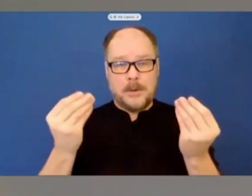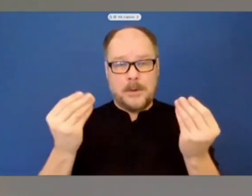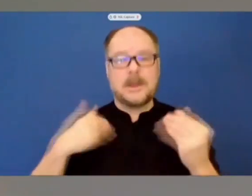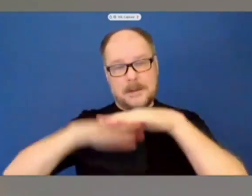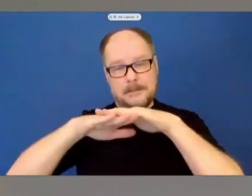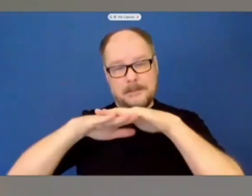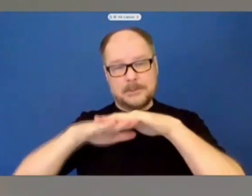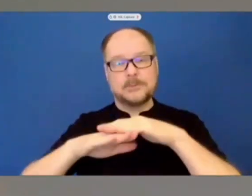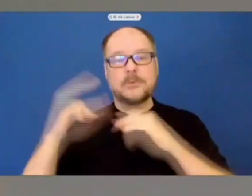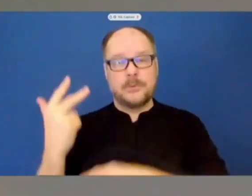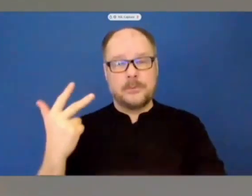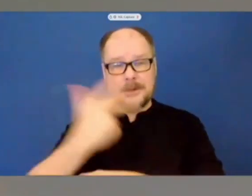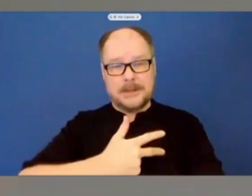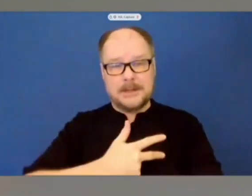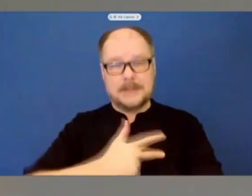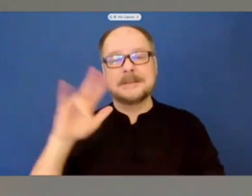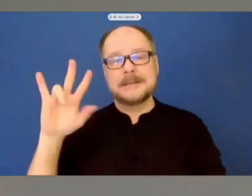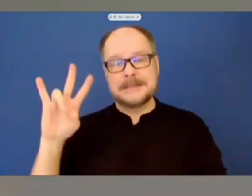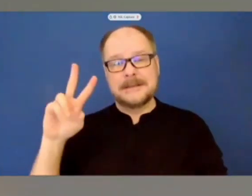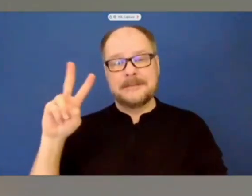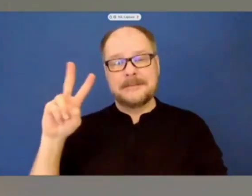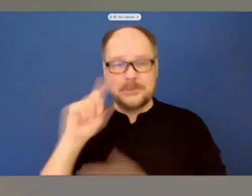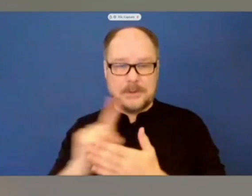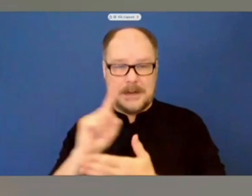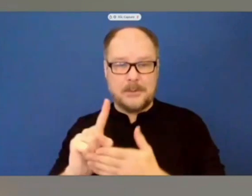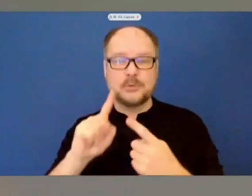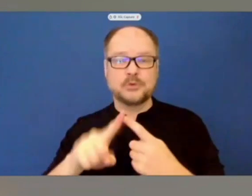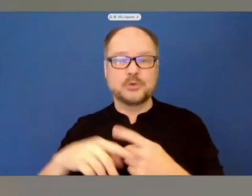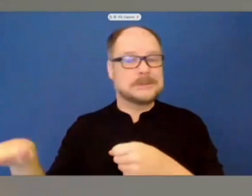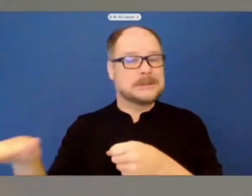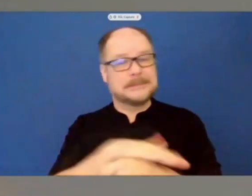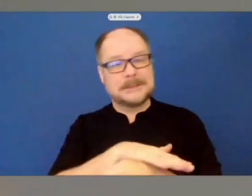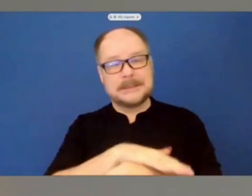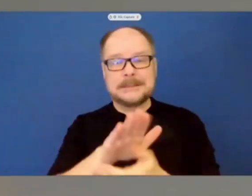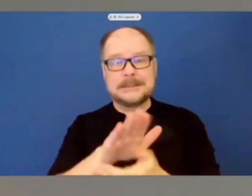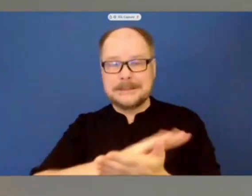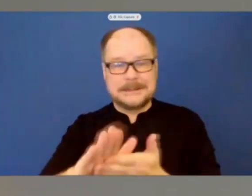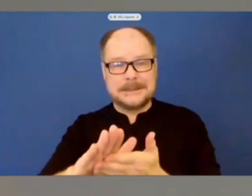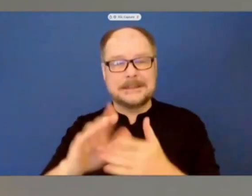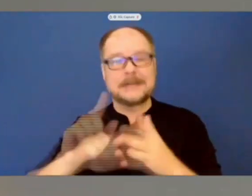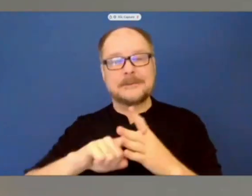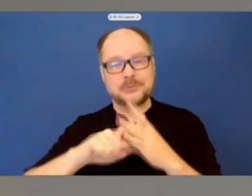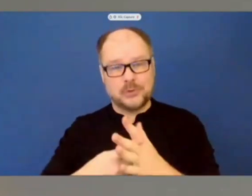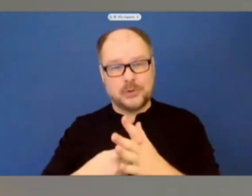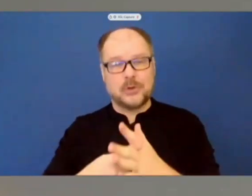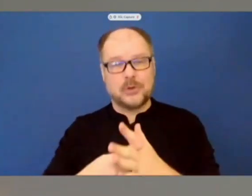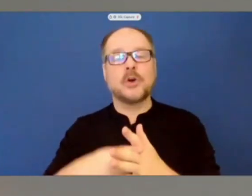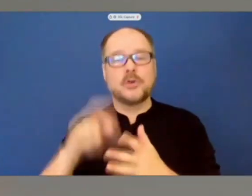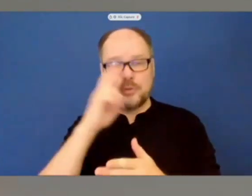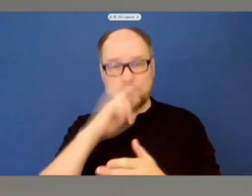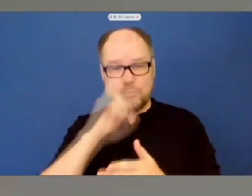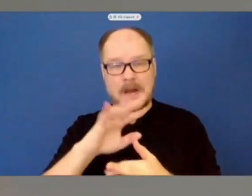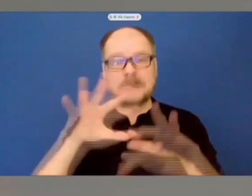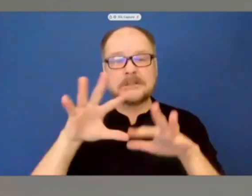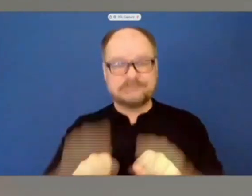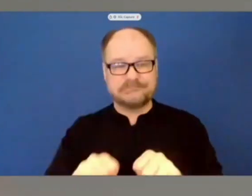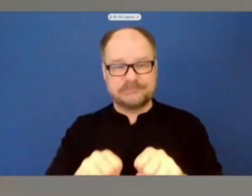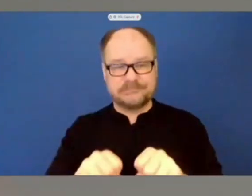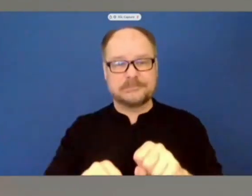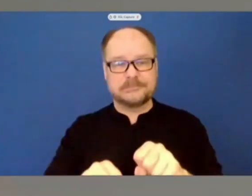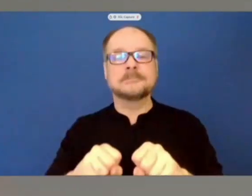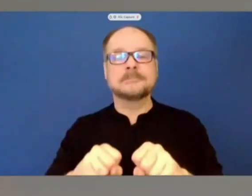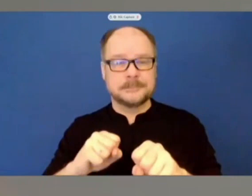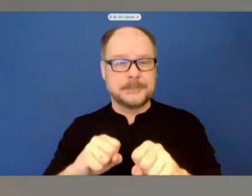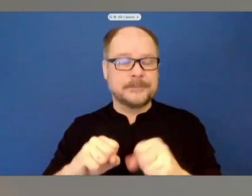to completely clean the site and to begin the eradication process. So whether they start Friday night or